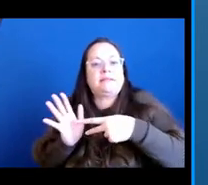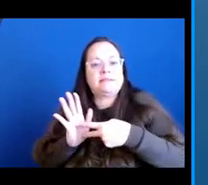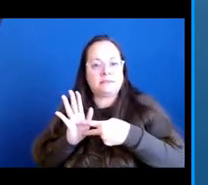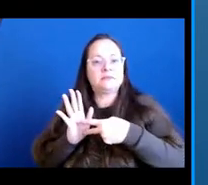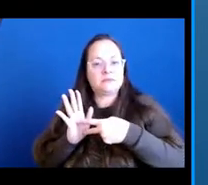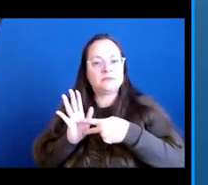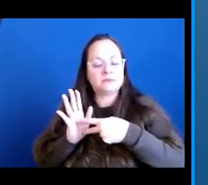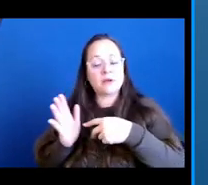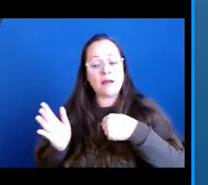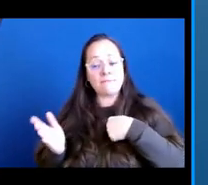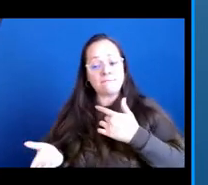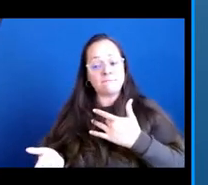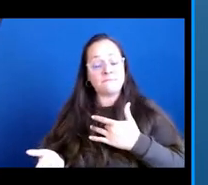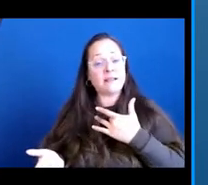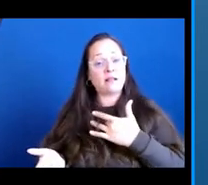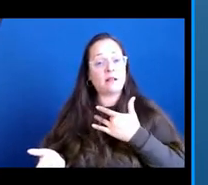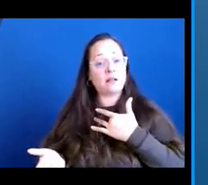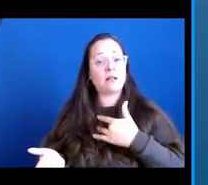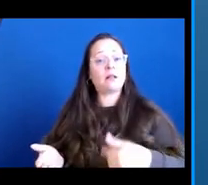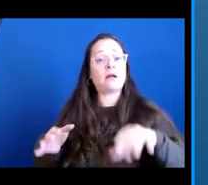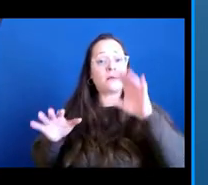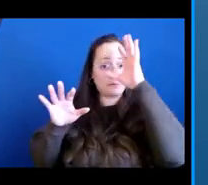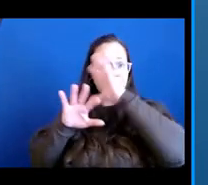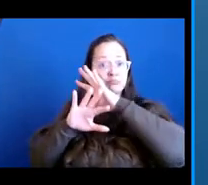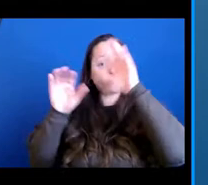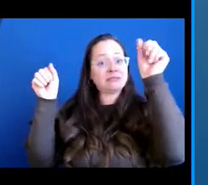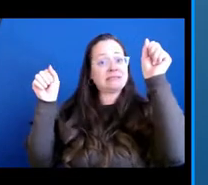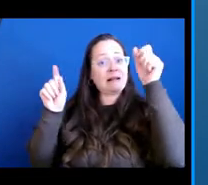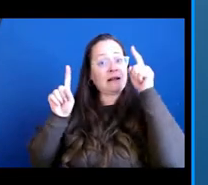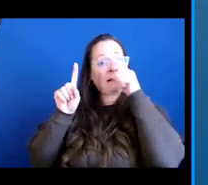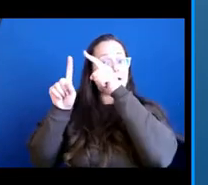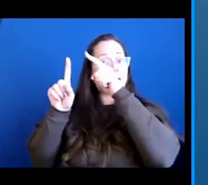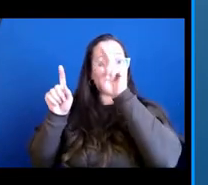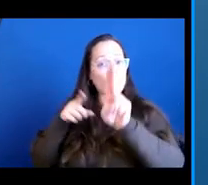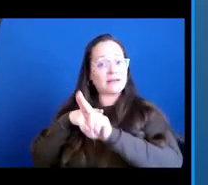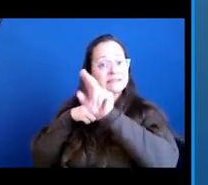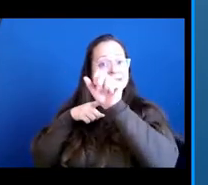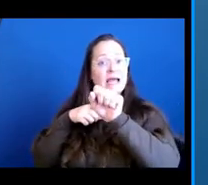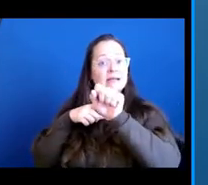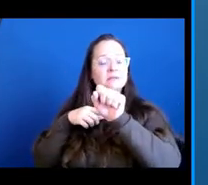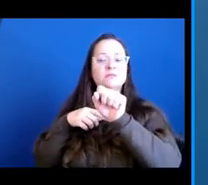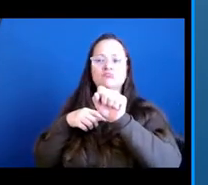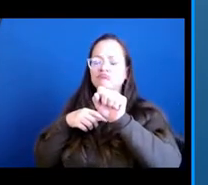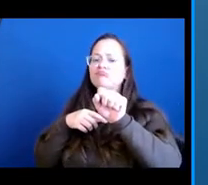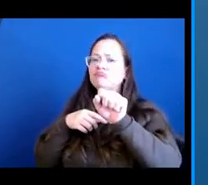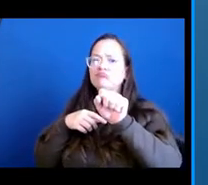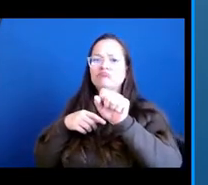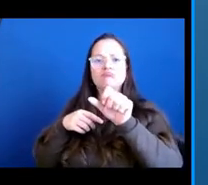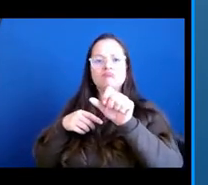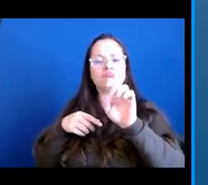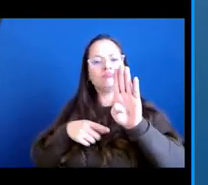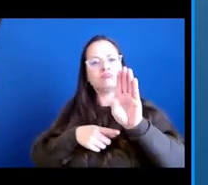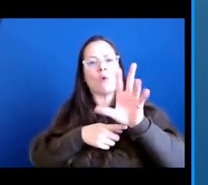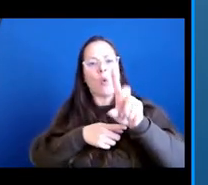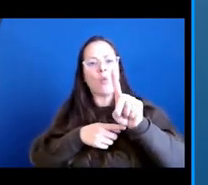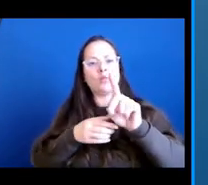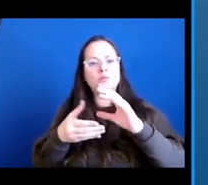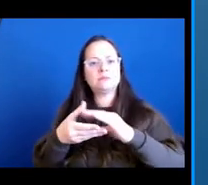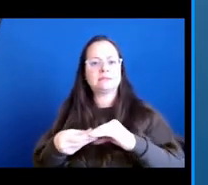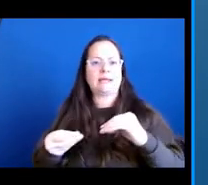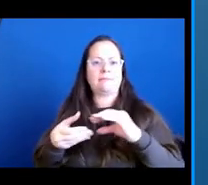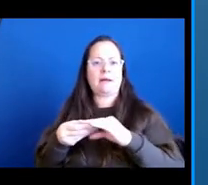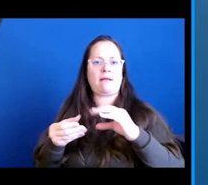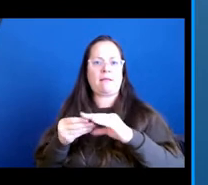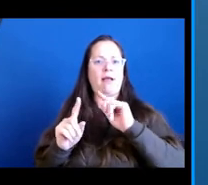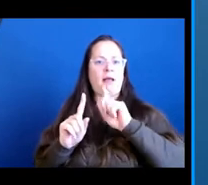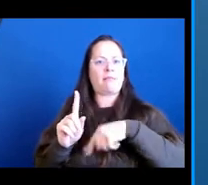the president of the United States has made a very bold statement about his vision for this